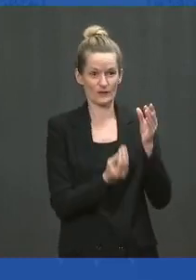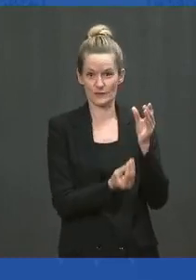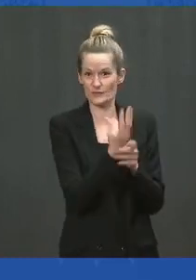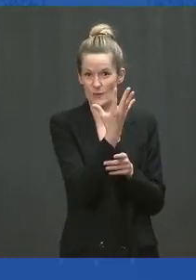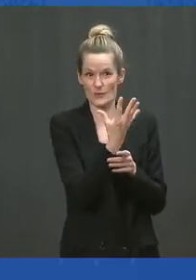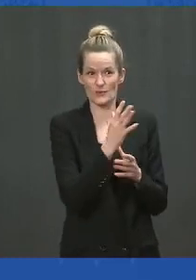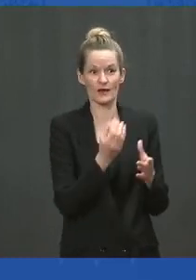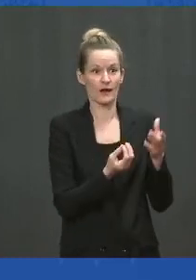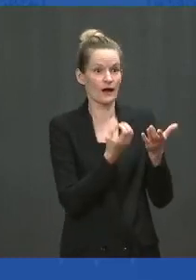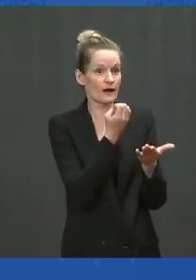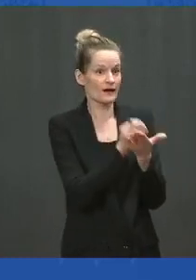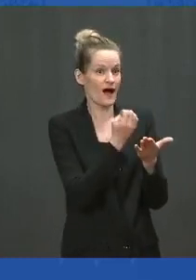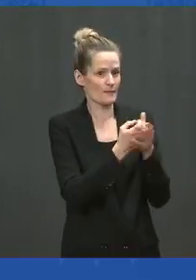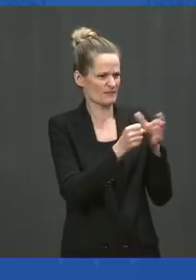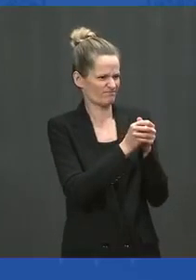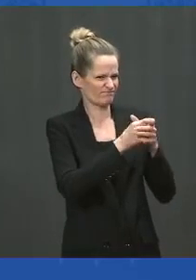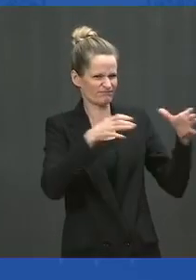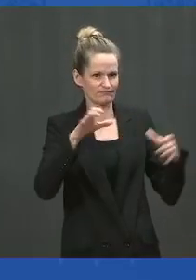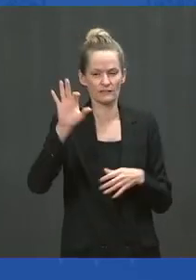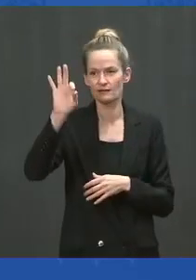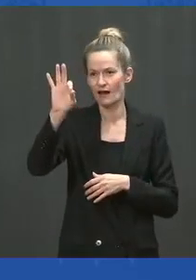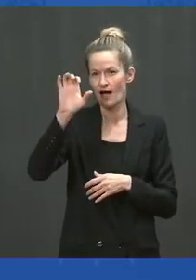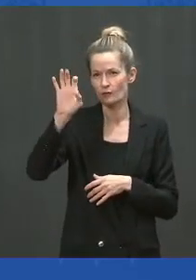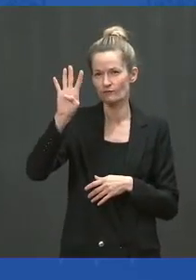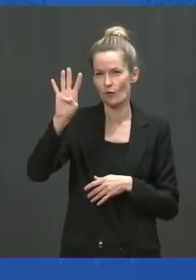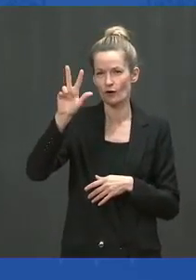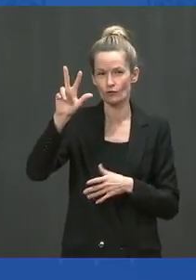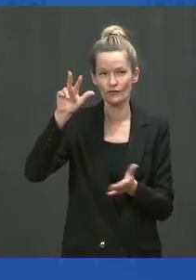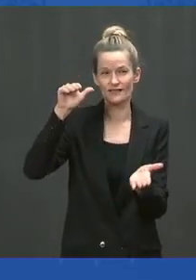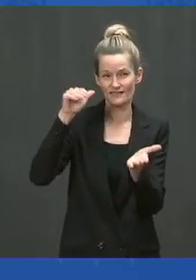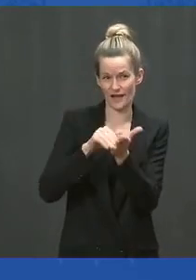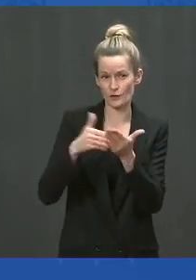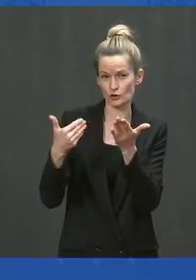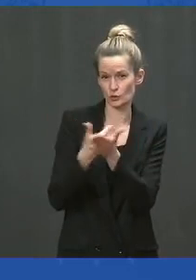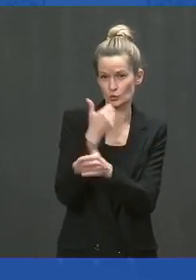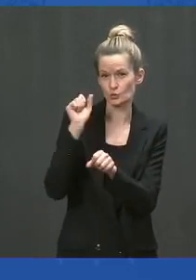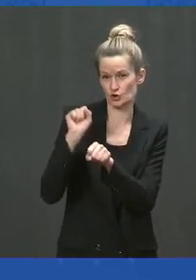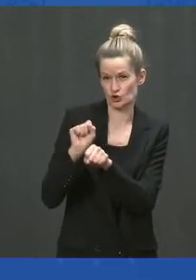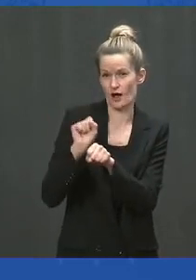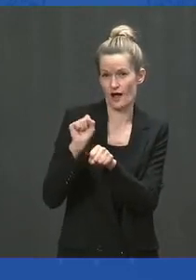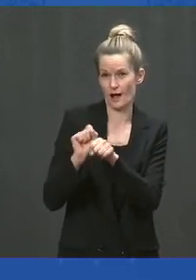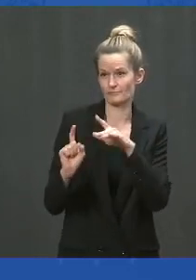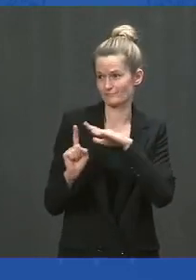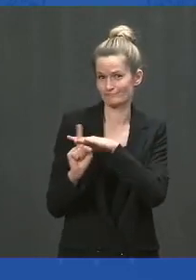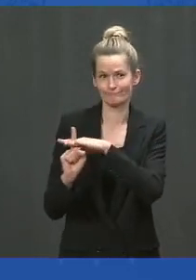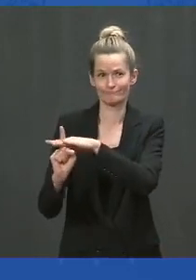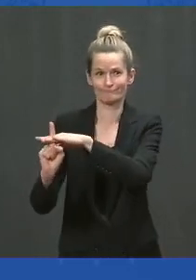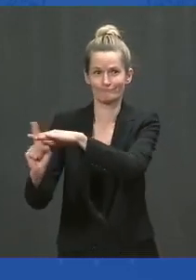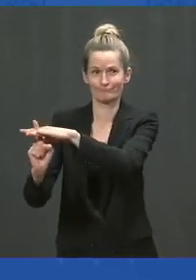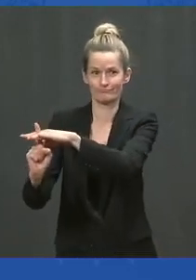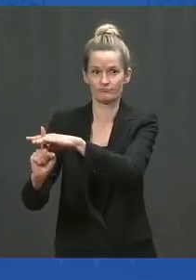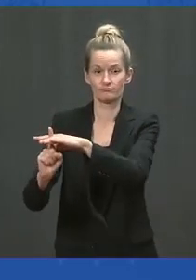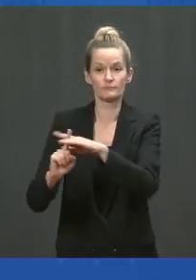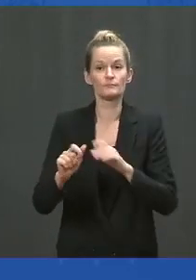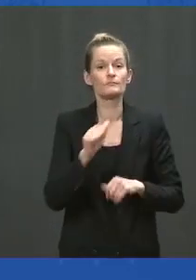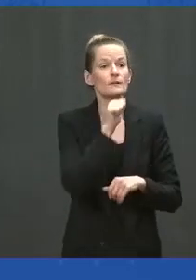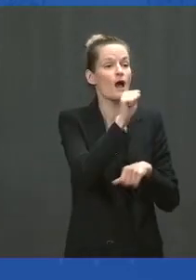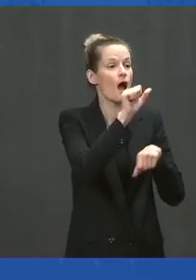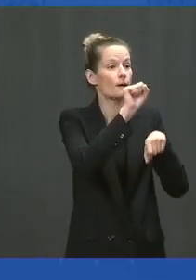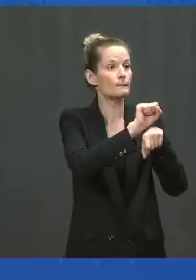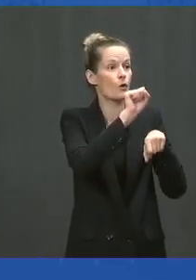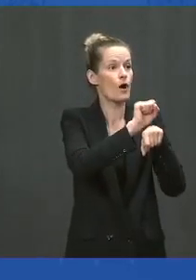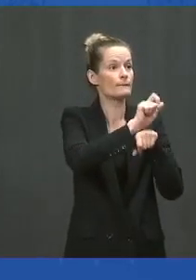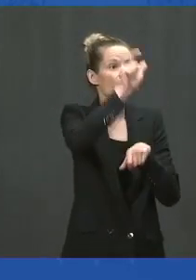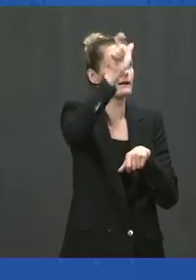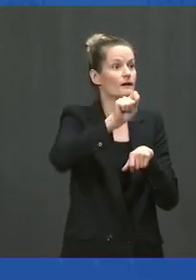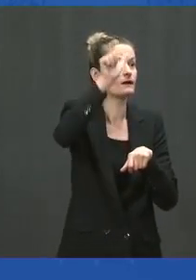943,000. The unemployment rate fell by 0.5% to 5.4%. Now, while our economy is